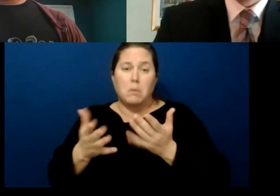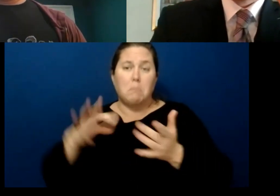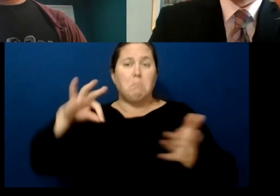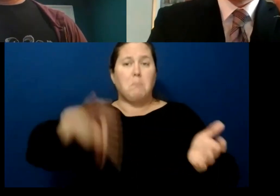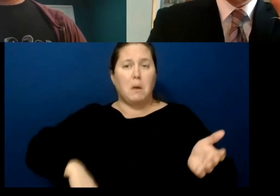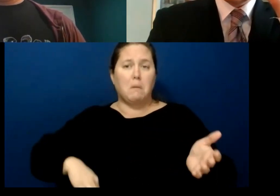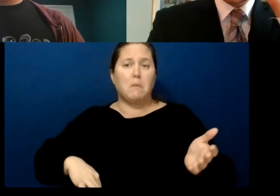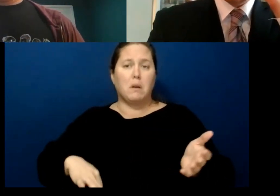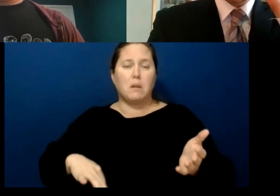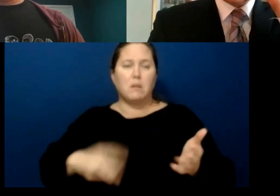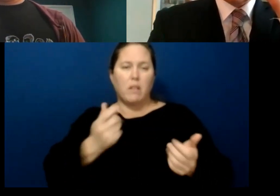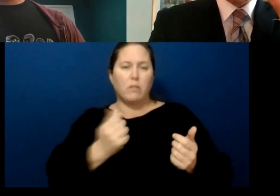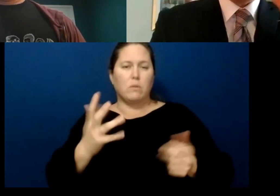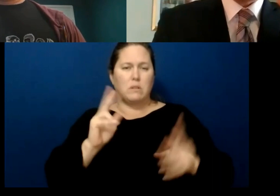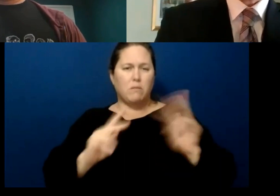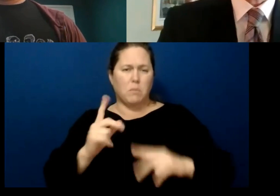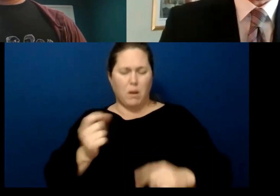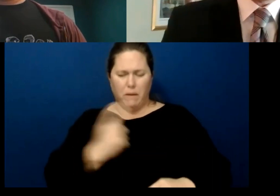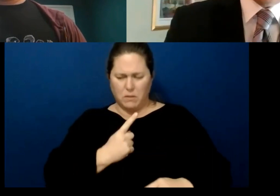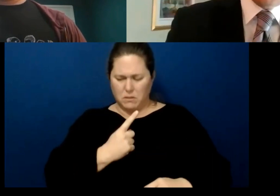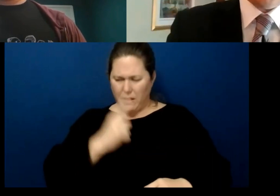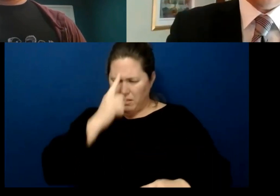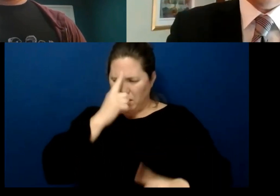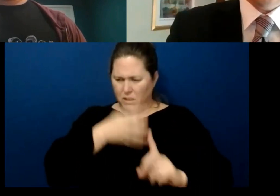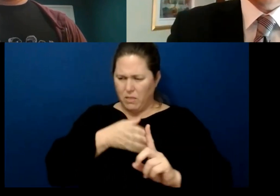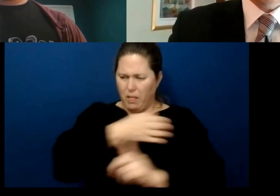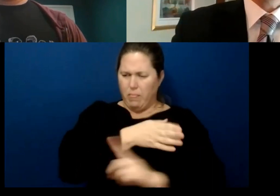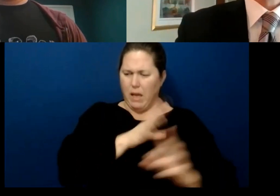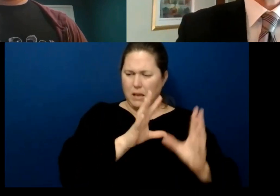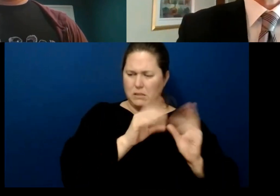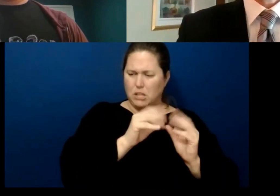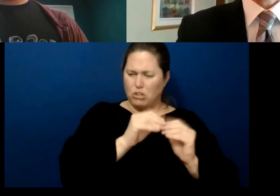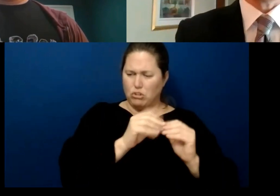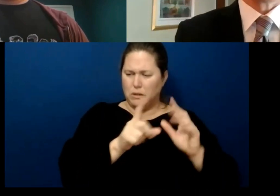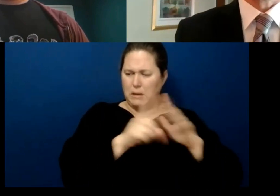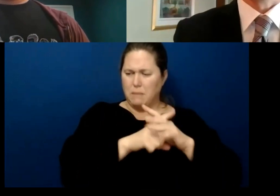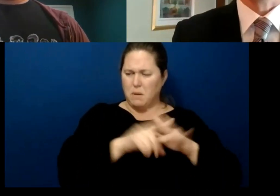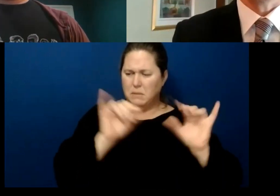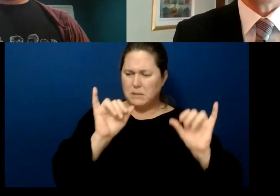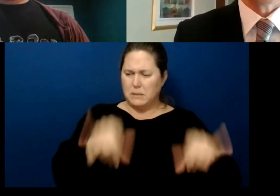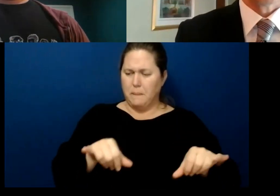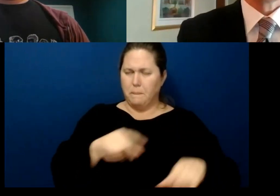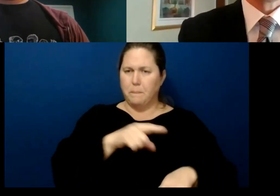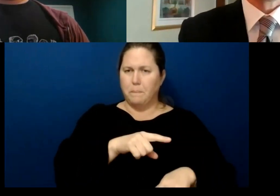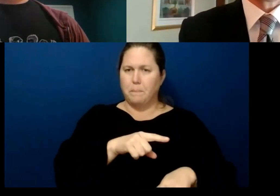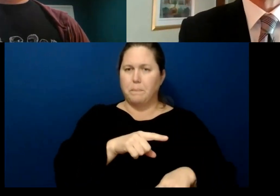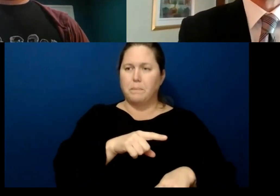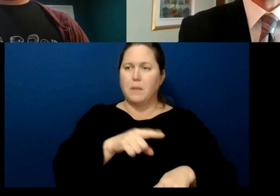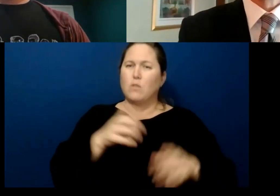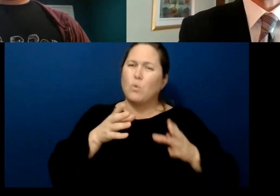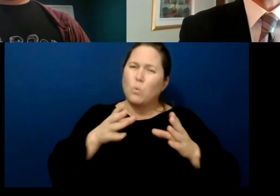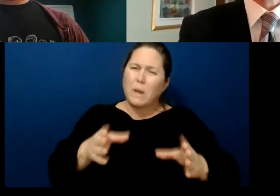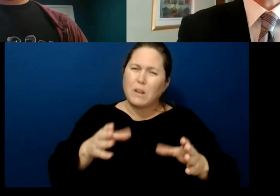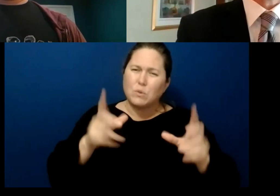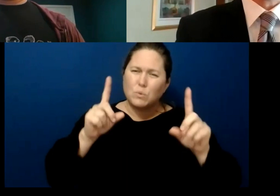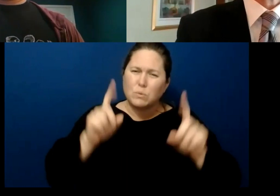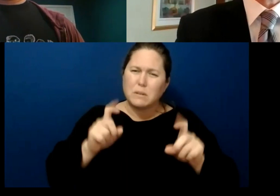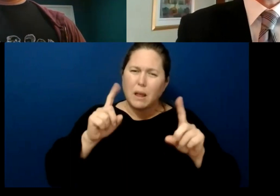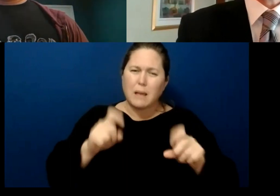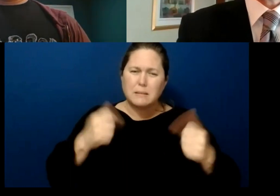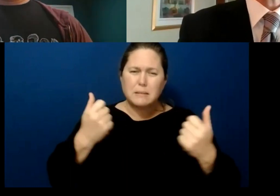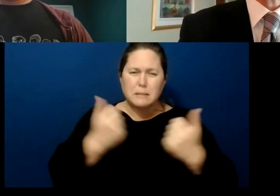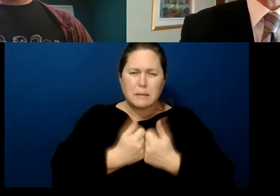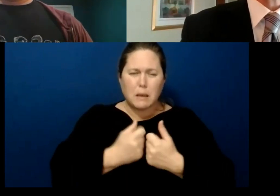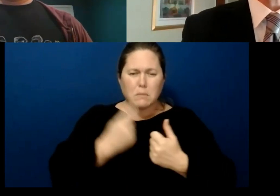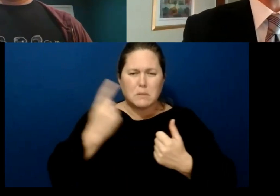and I believe there is, this came up on our last session with you, a way to test games. Isn't there an opportunity for people to